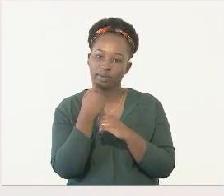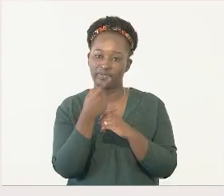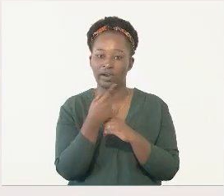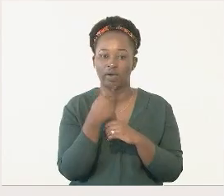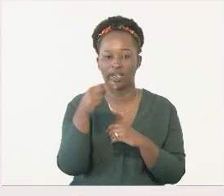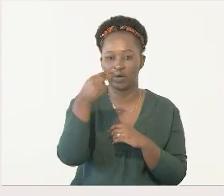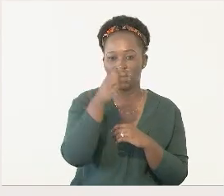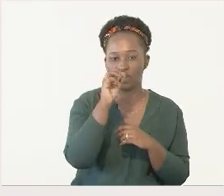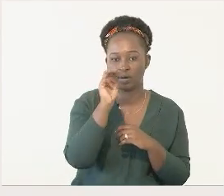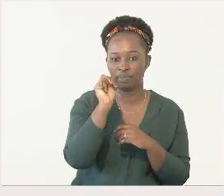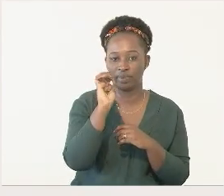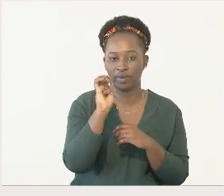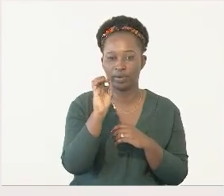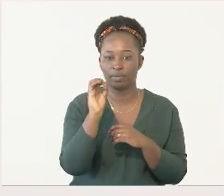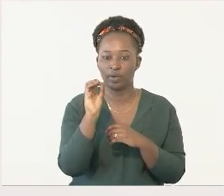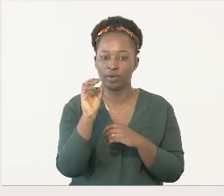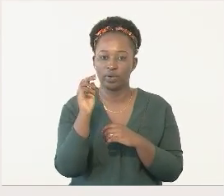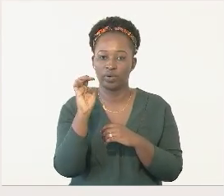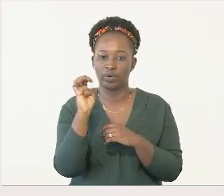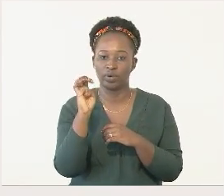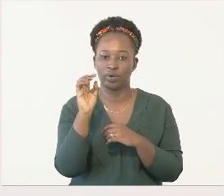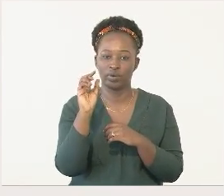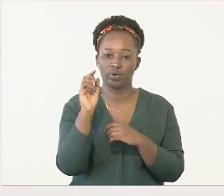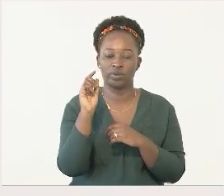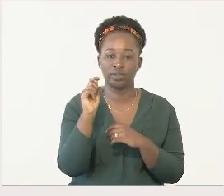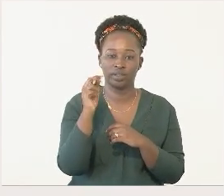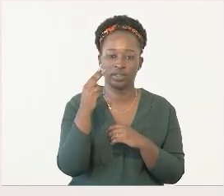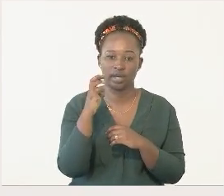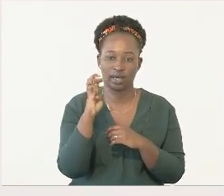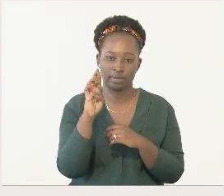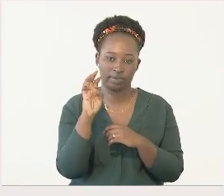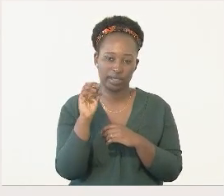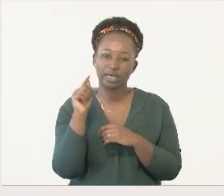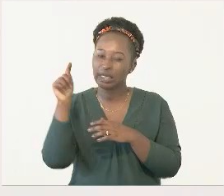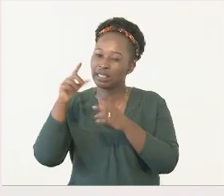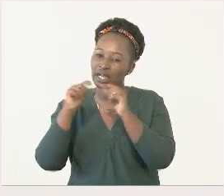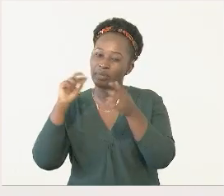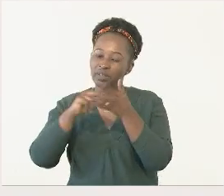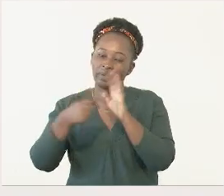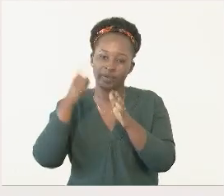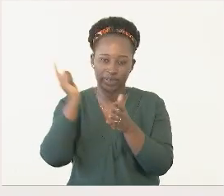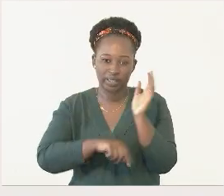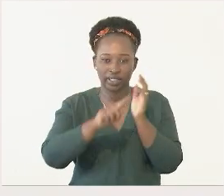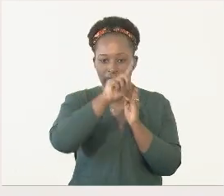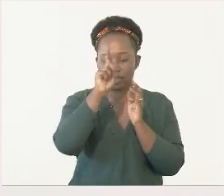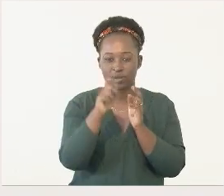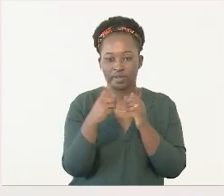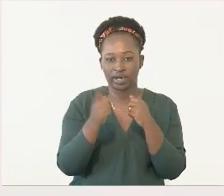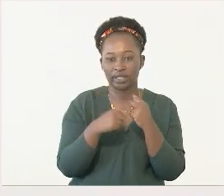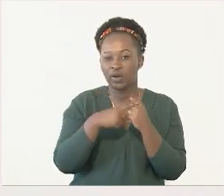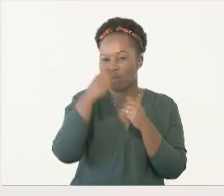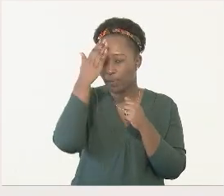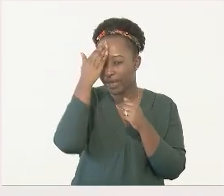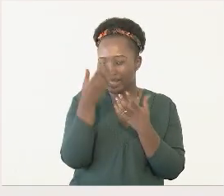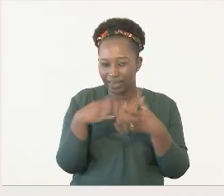homothermic. What is meant by homothermic? Question 6, why is it important to maintain a constant internal